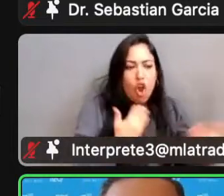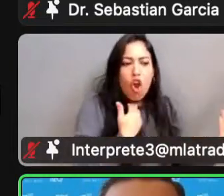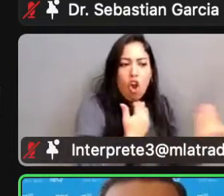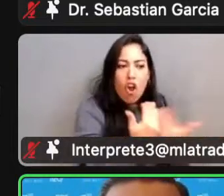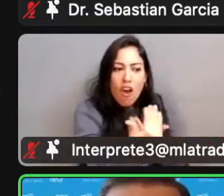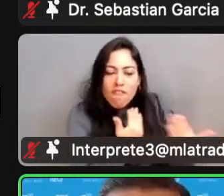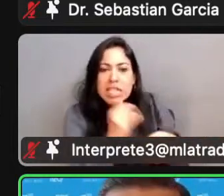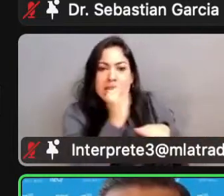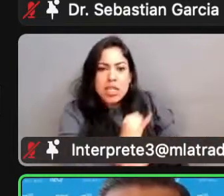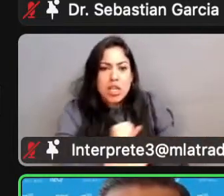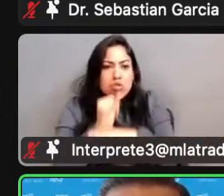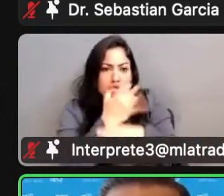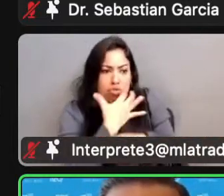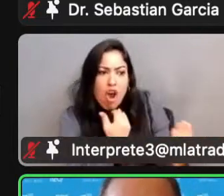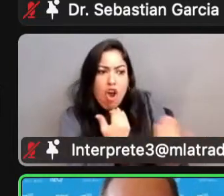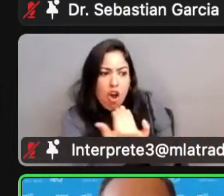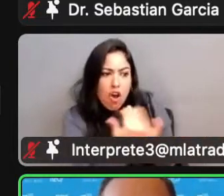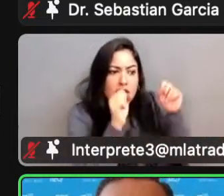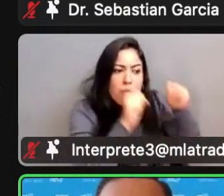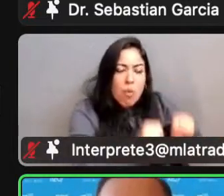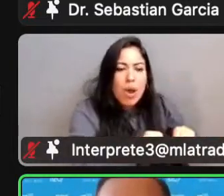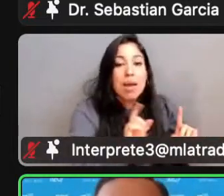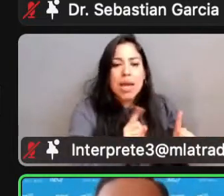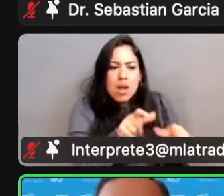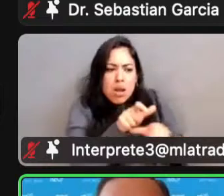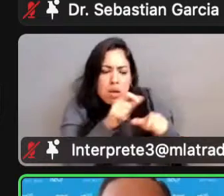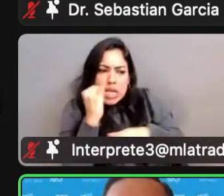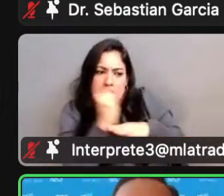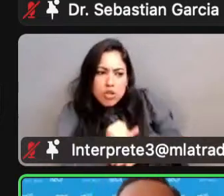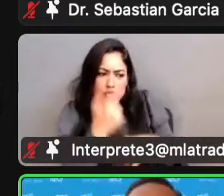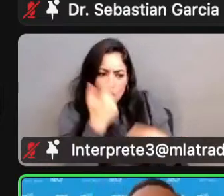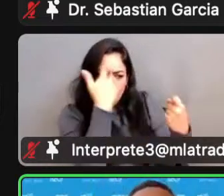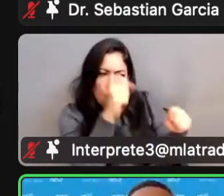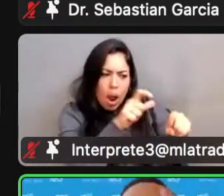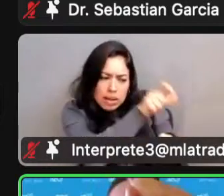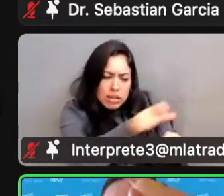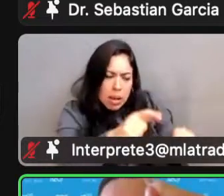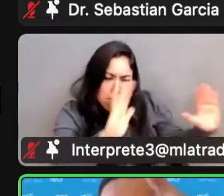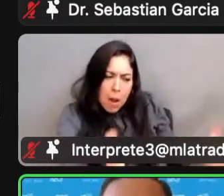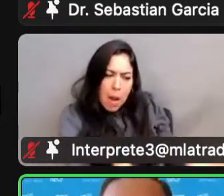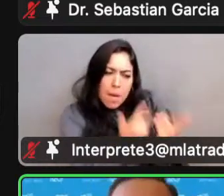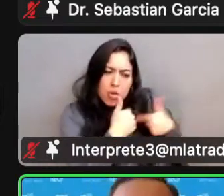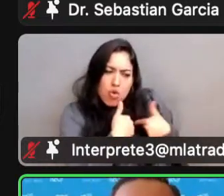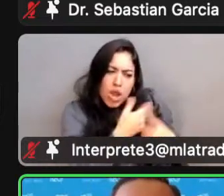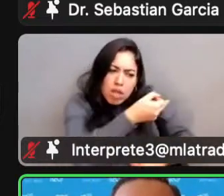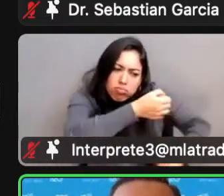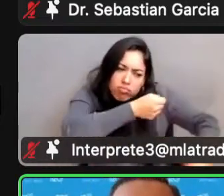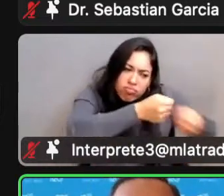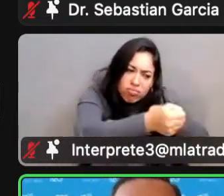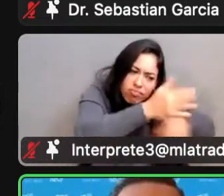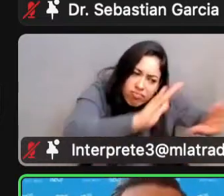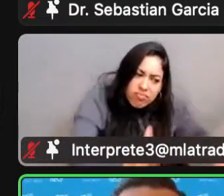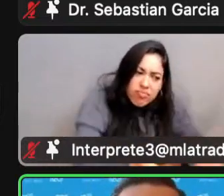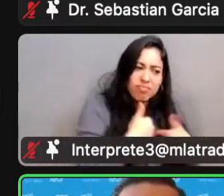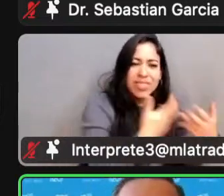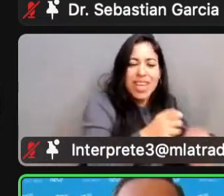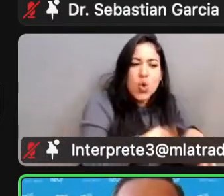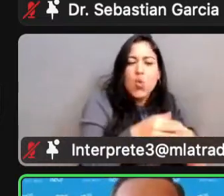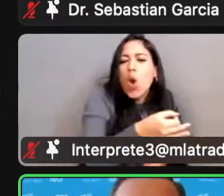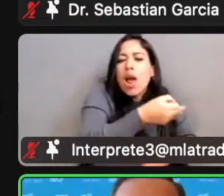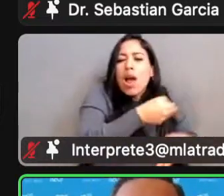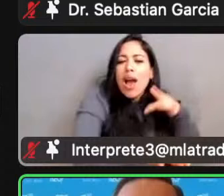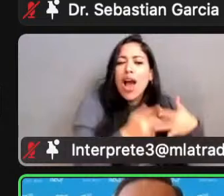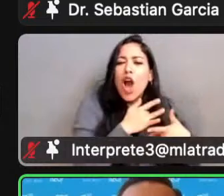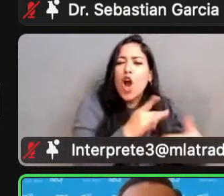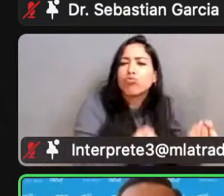trust on institutions, and general concern for the well-being of the others. Solidarity, in